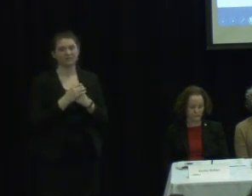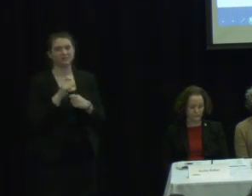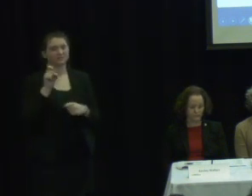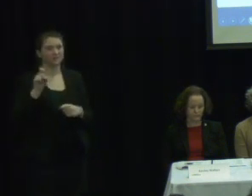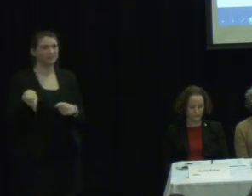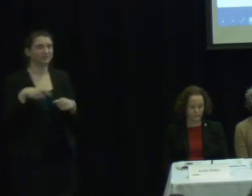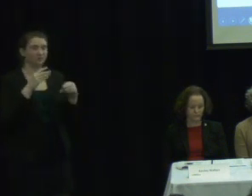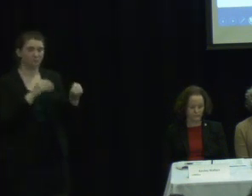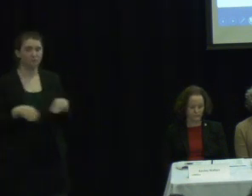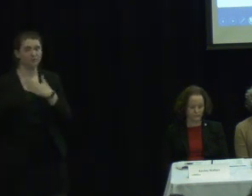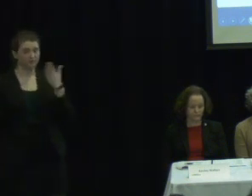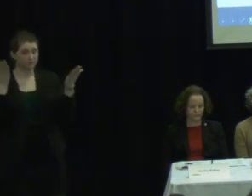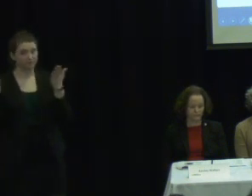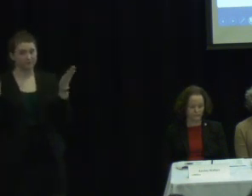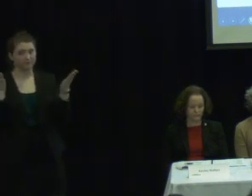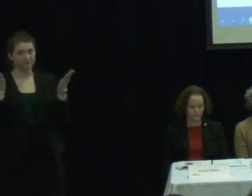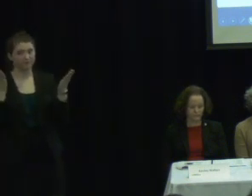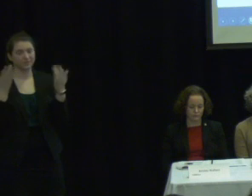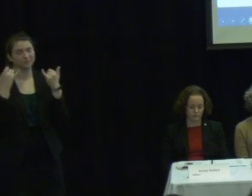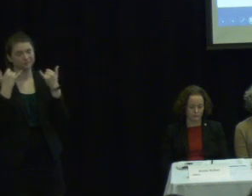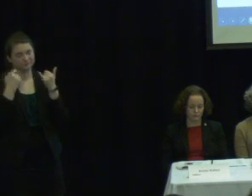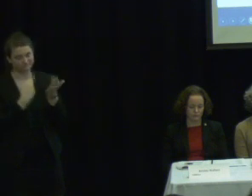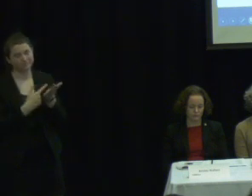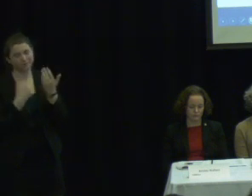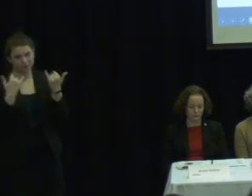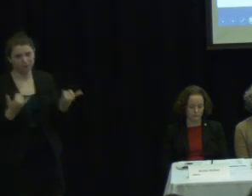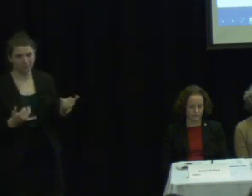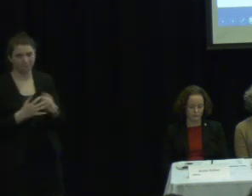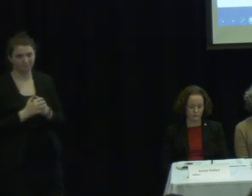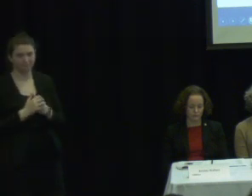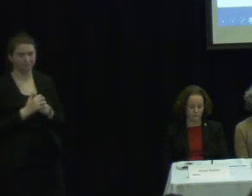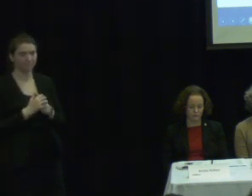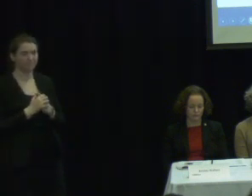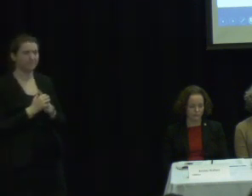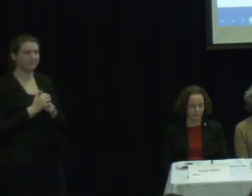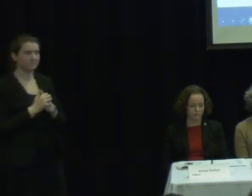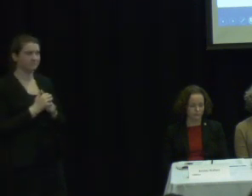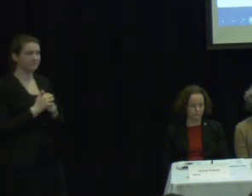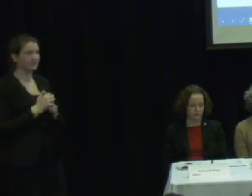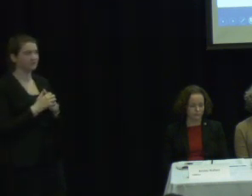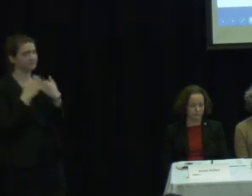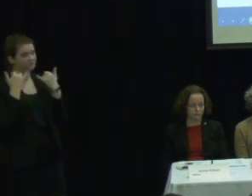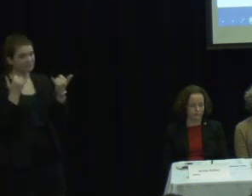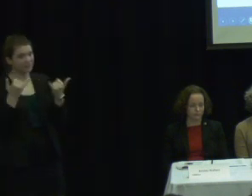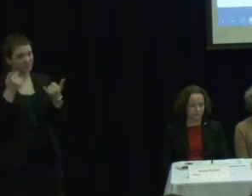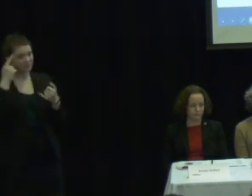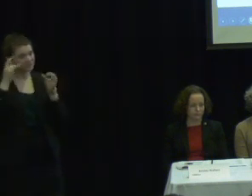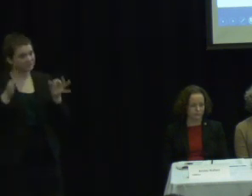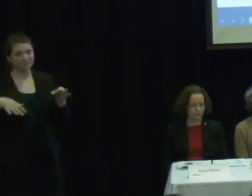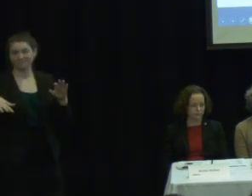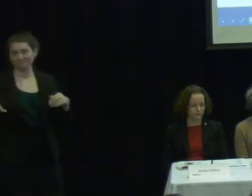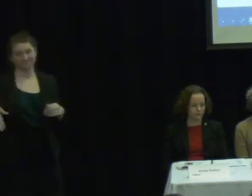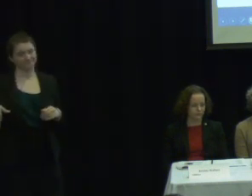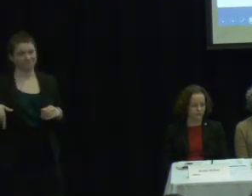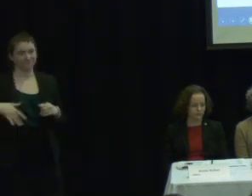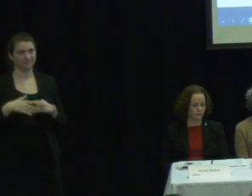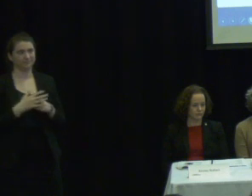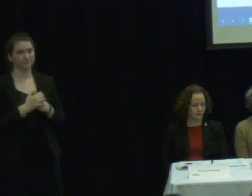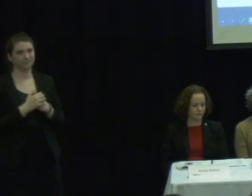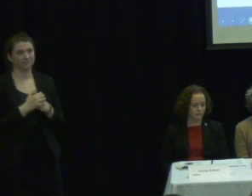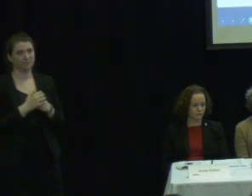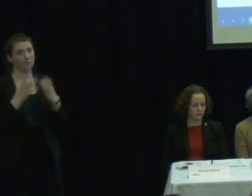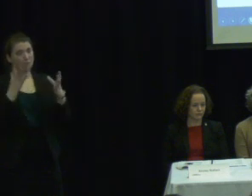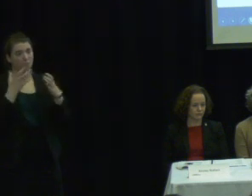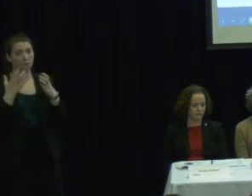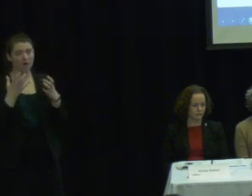move services and such, so we're having those conversations. So basically right now, no decision's been made, and certainly we